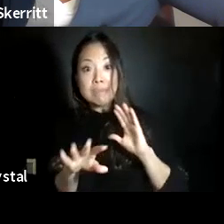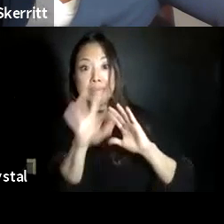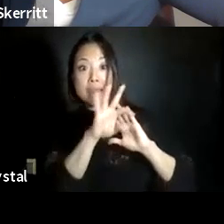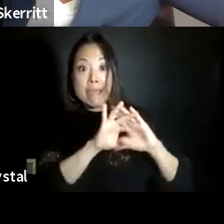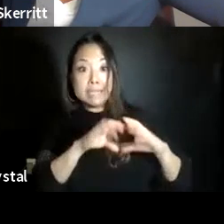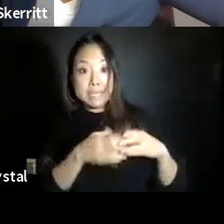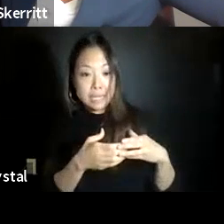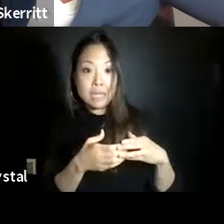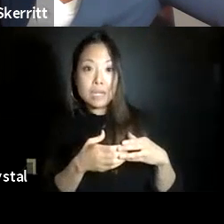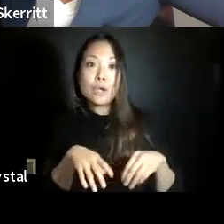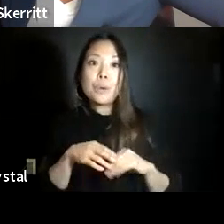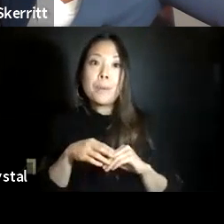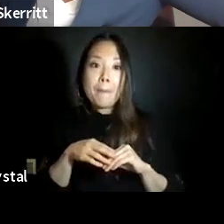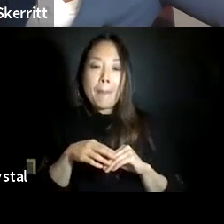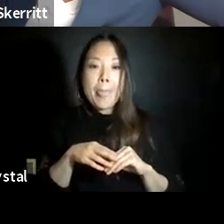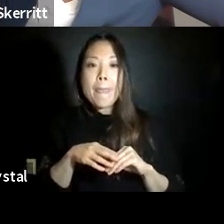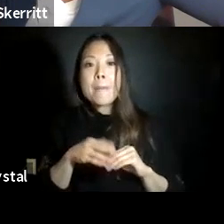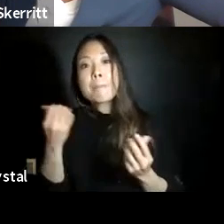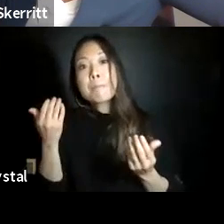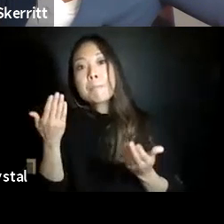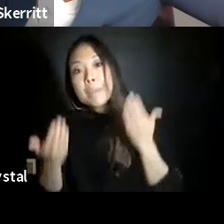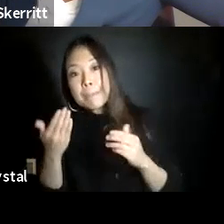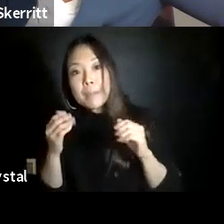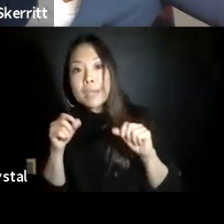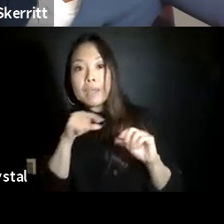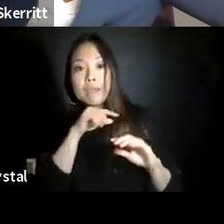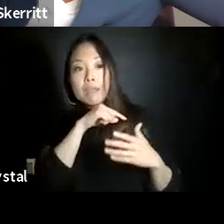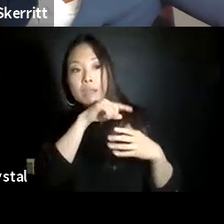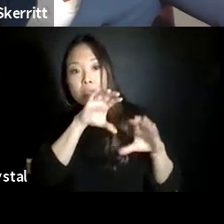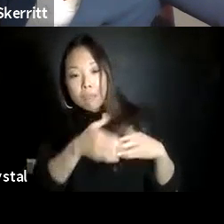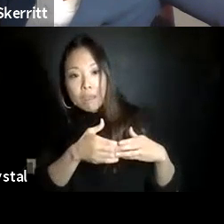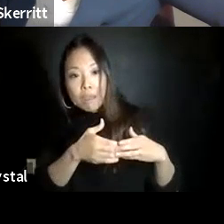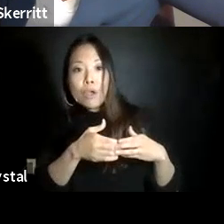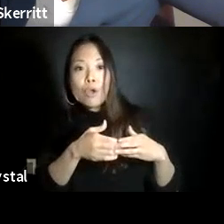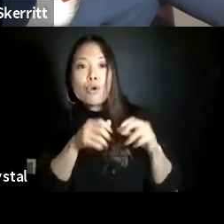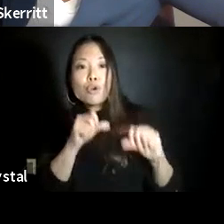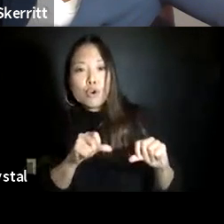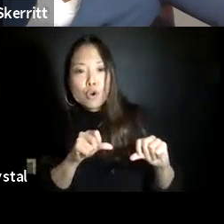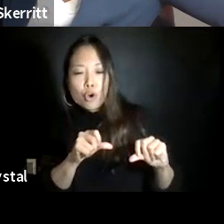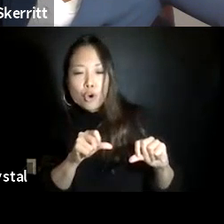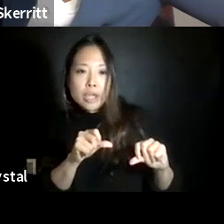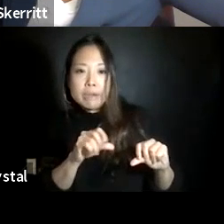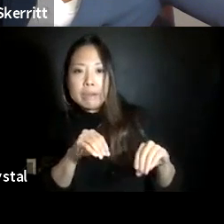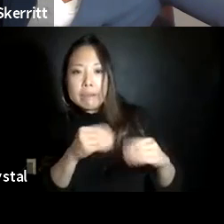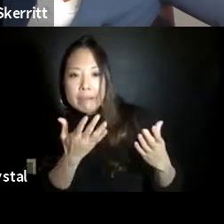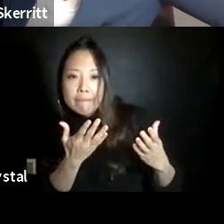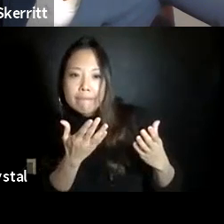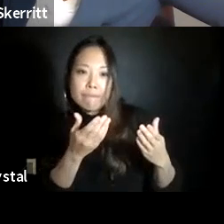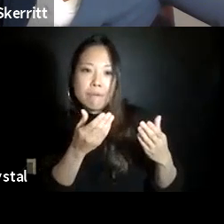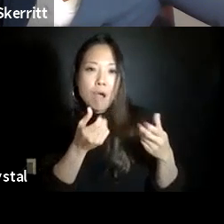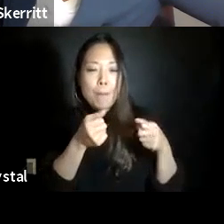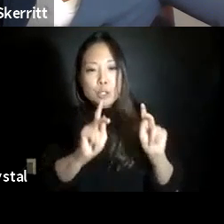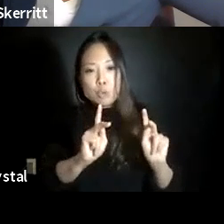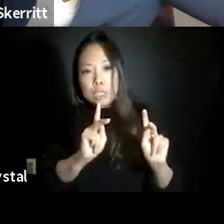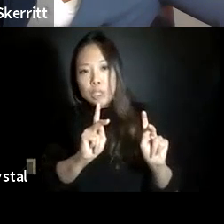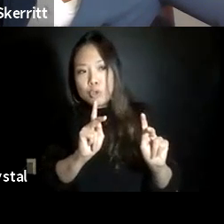some room for the order that they get to pick amongst the 3 exam schools. And I say that with the awareness that